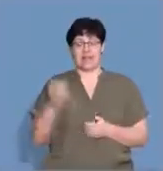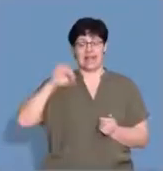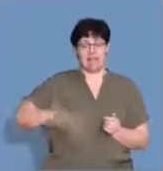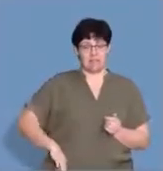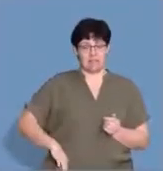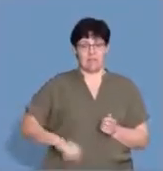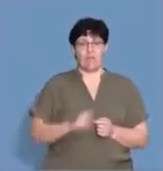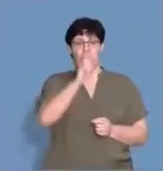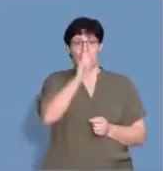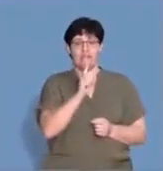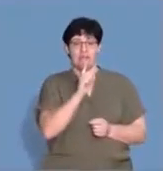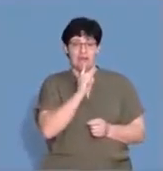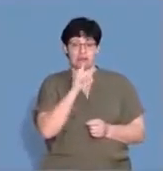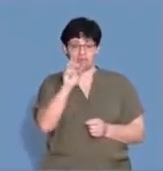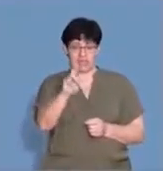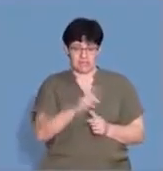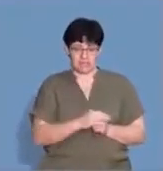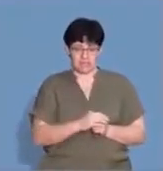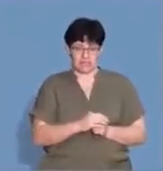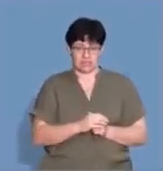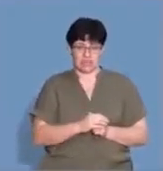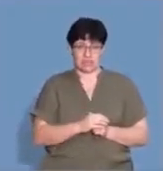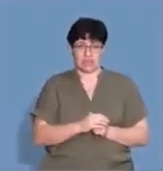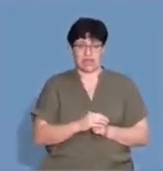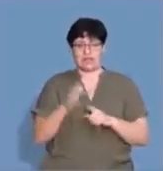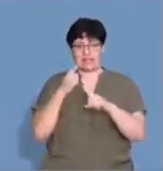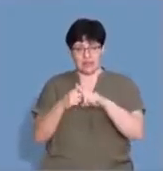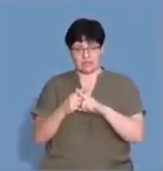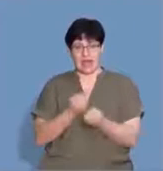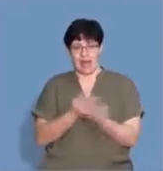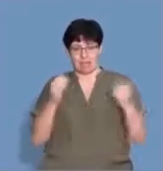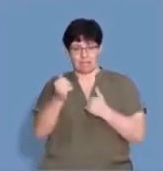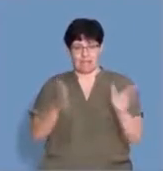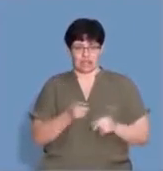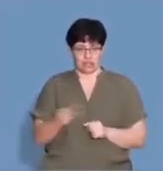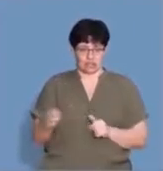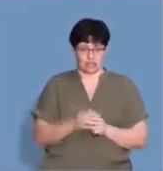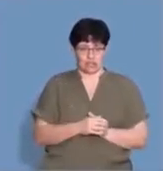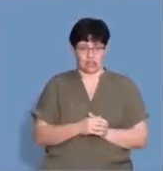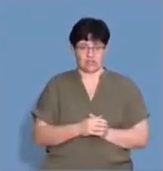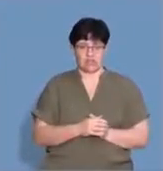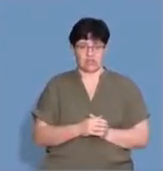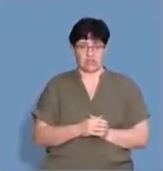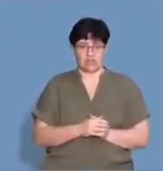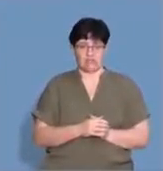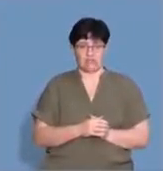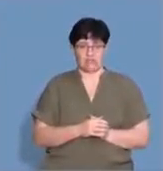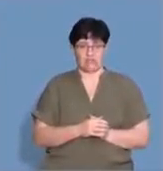income was 1,000 Rand times the number of packages.